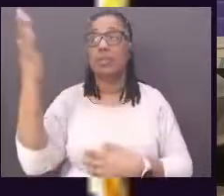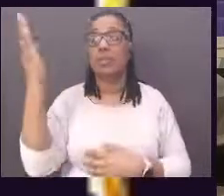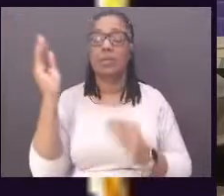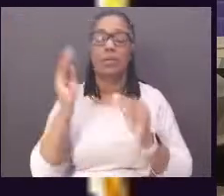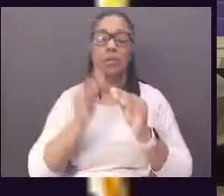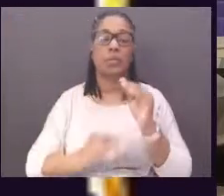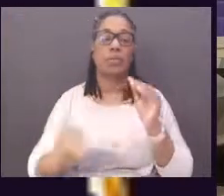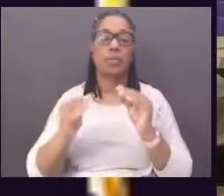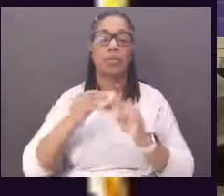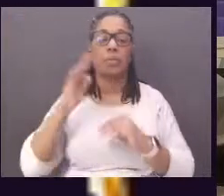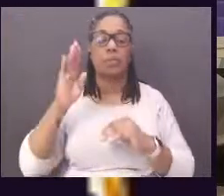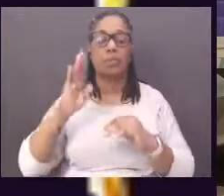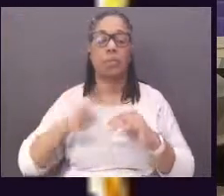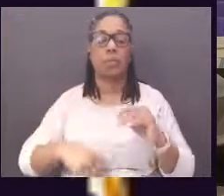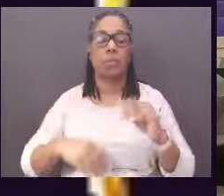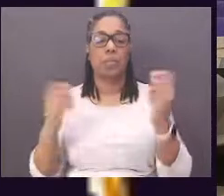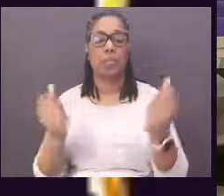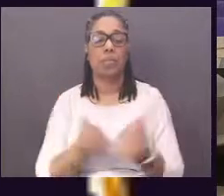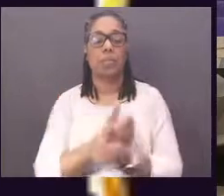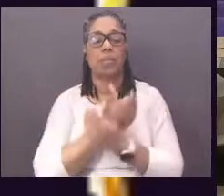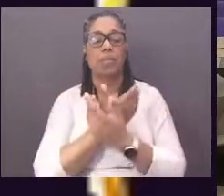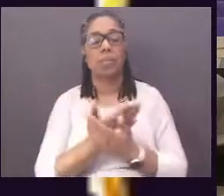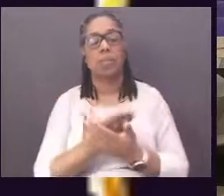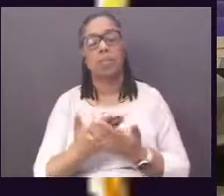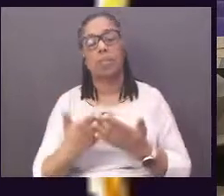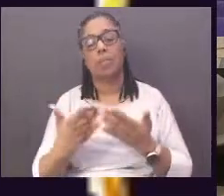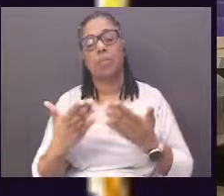than anything.